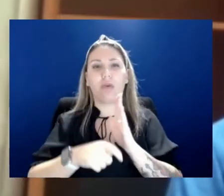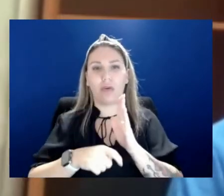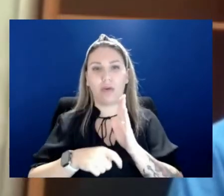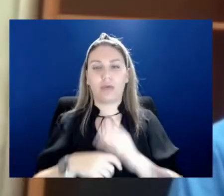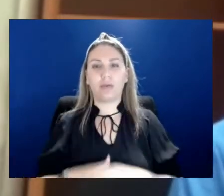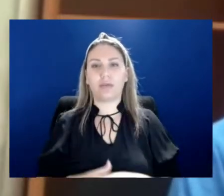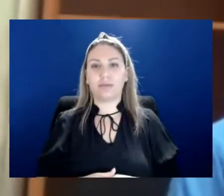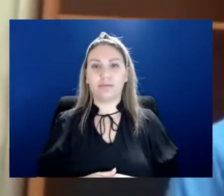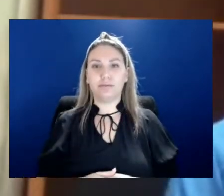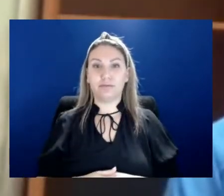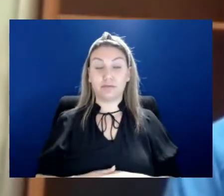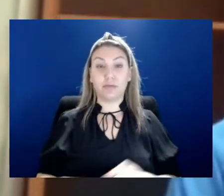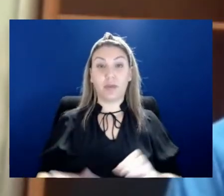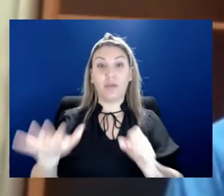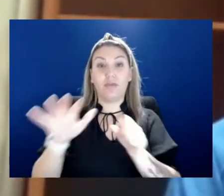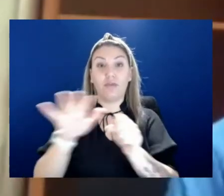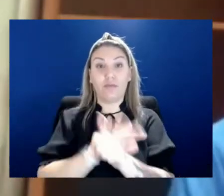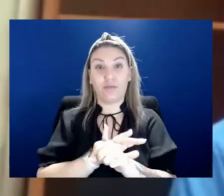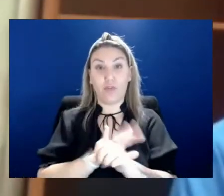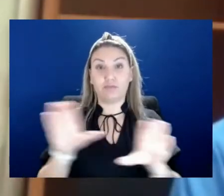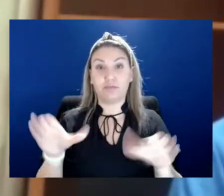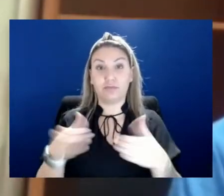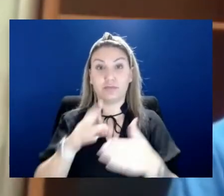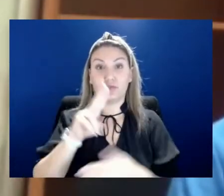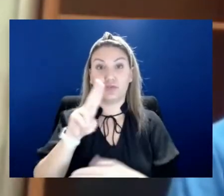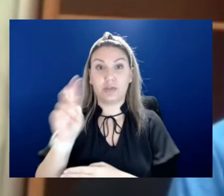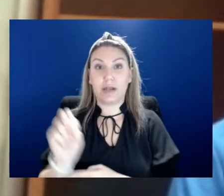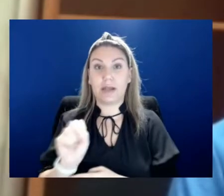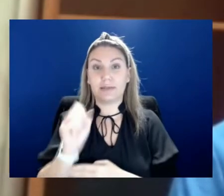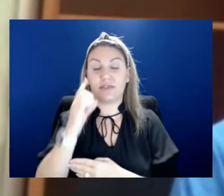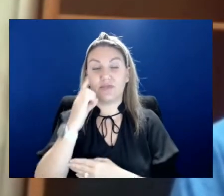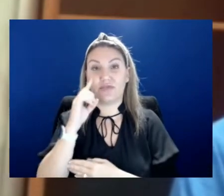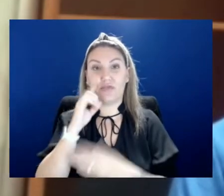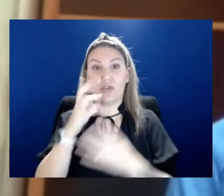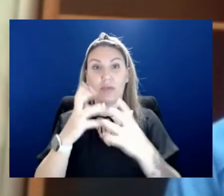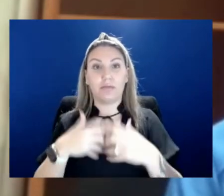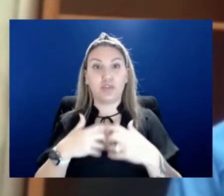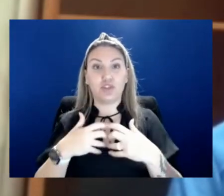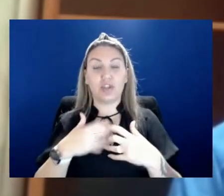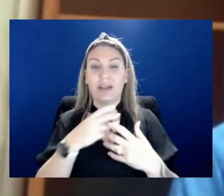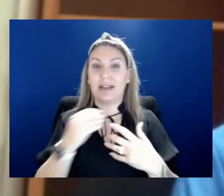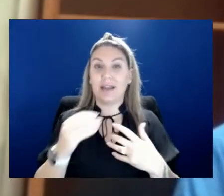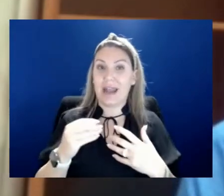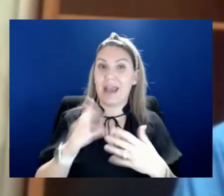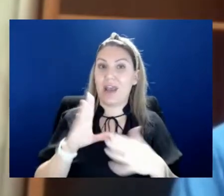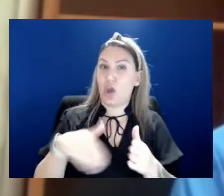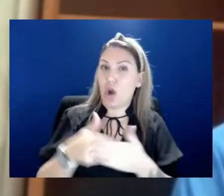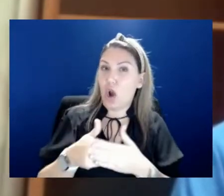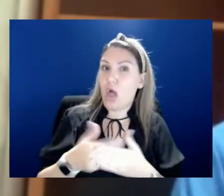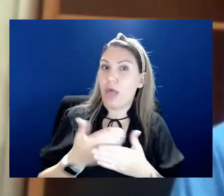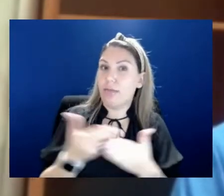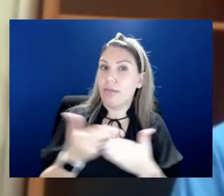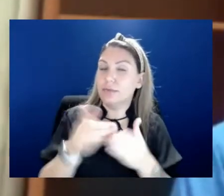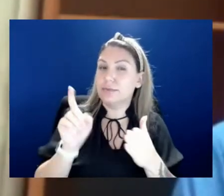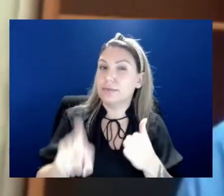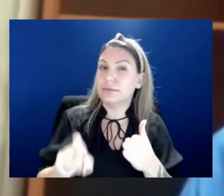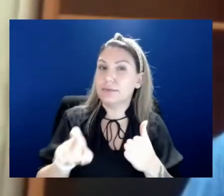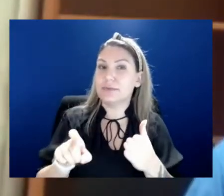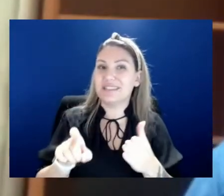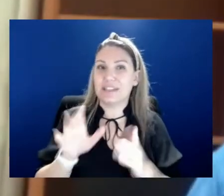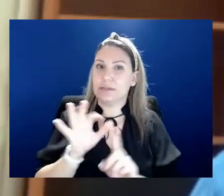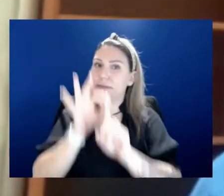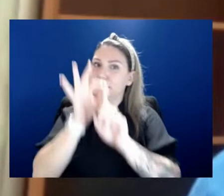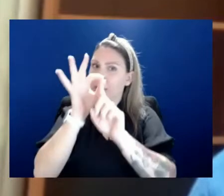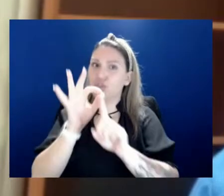full set in the United States for the machine and the dressings, the very specialized dressings, and